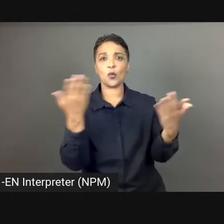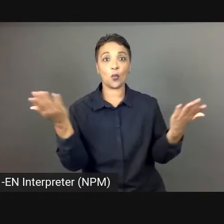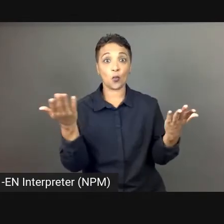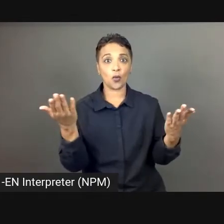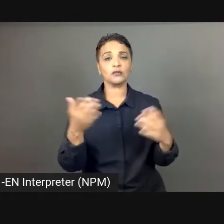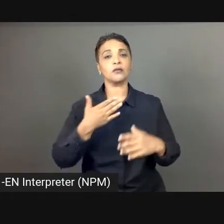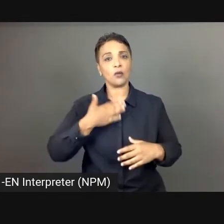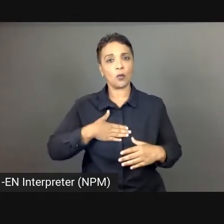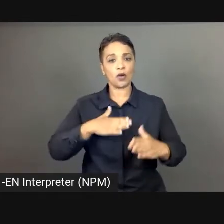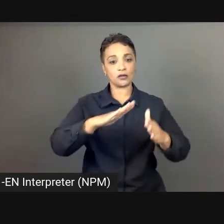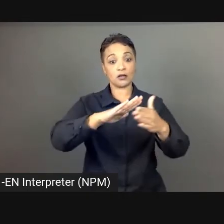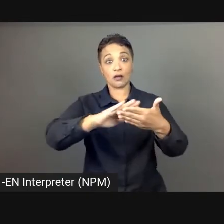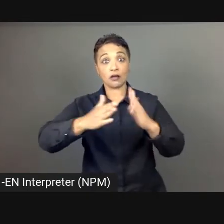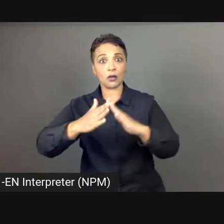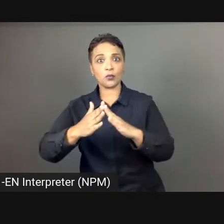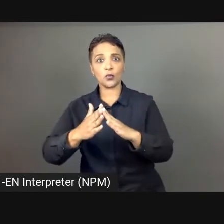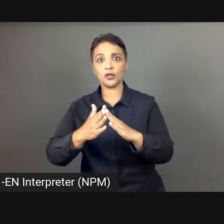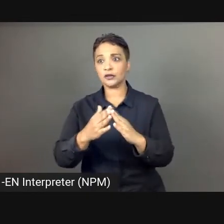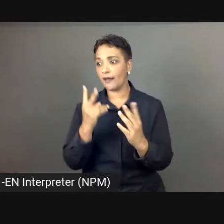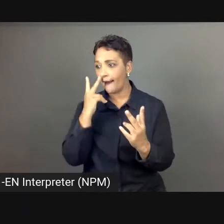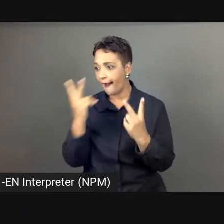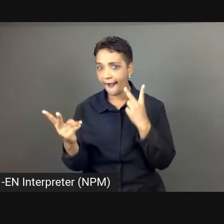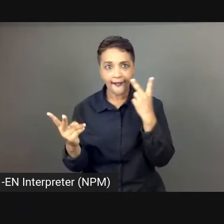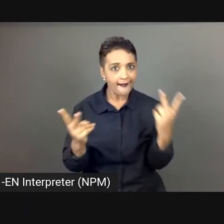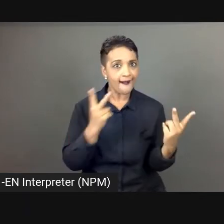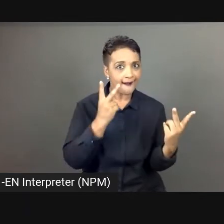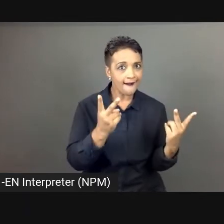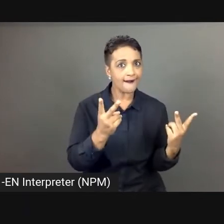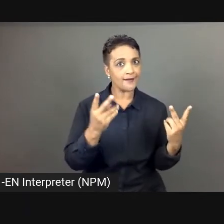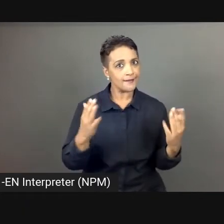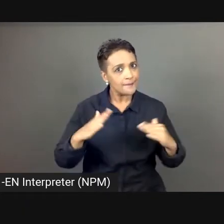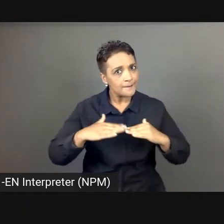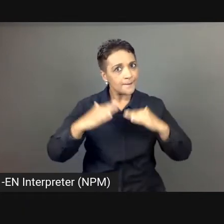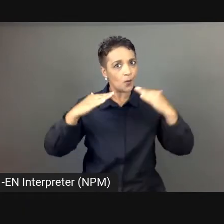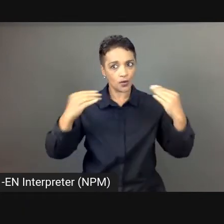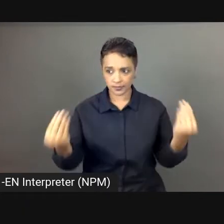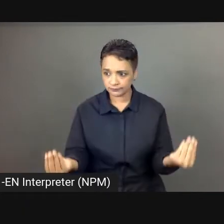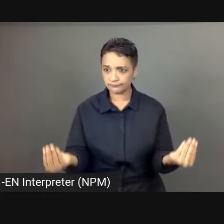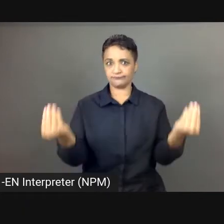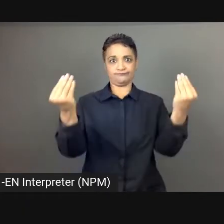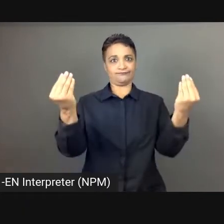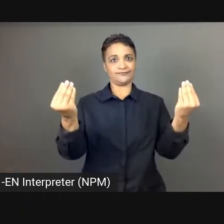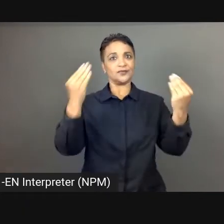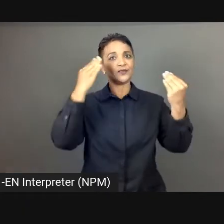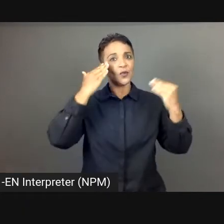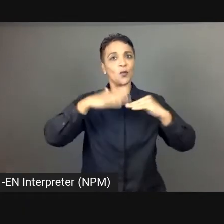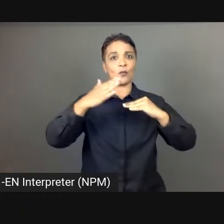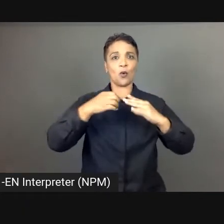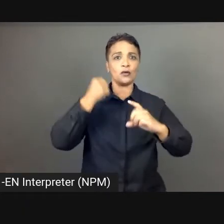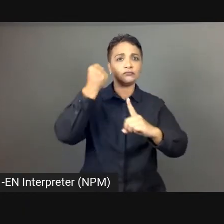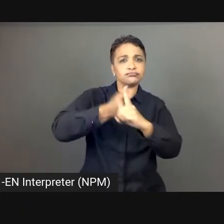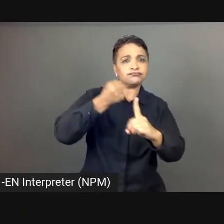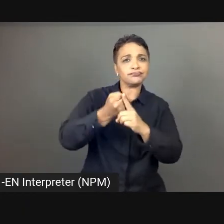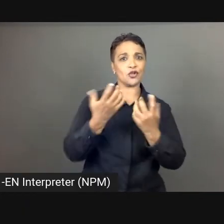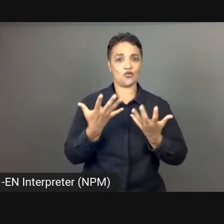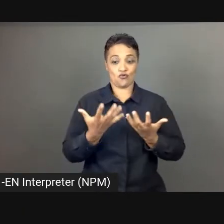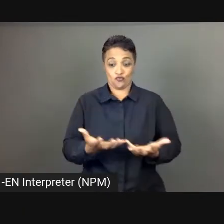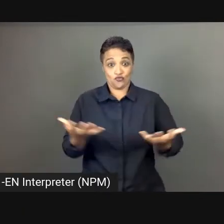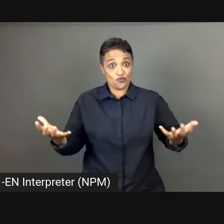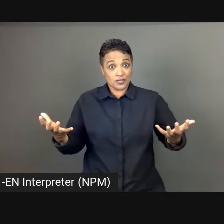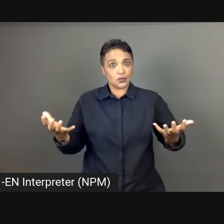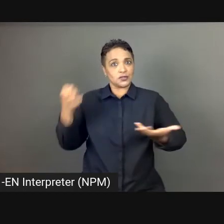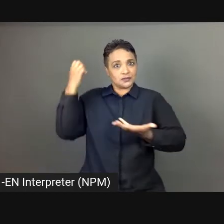Civicus visibility and networks to push for more and better resources for the sector overall, but particularly